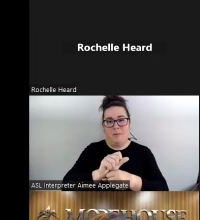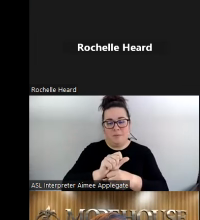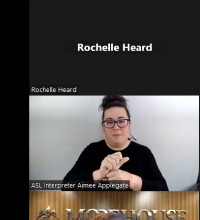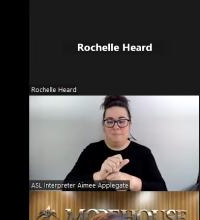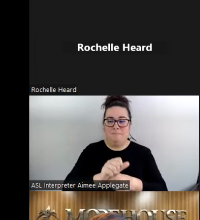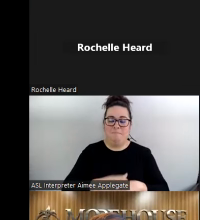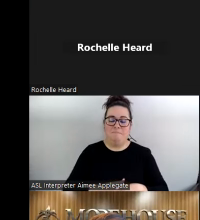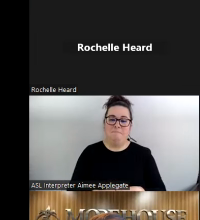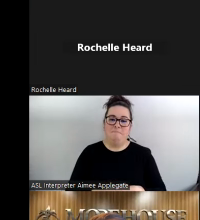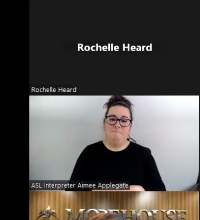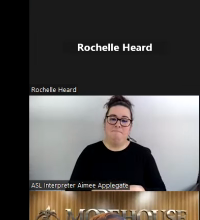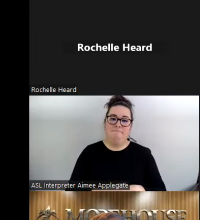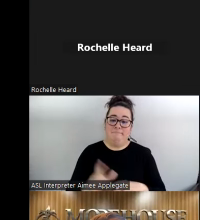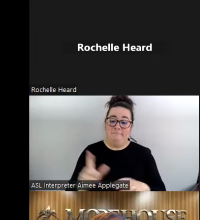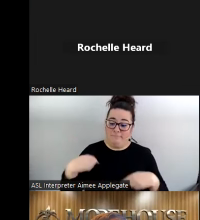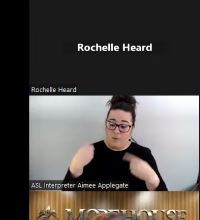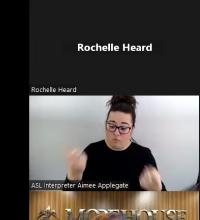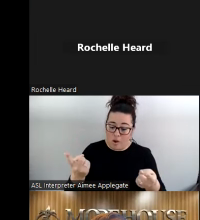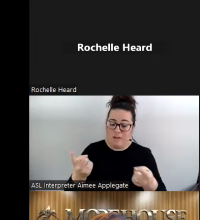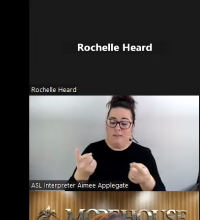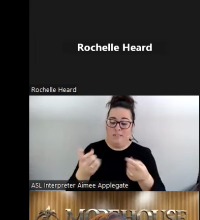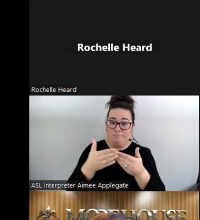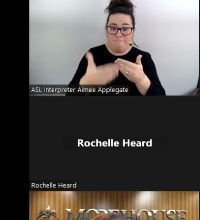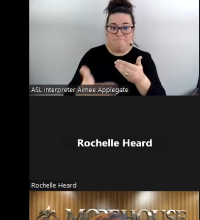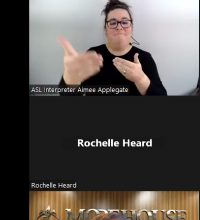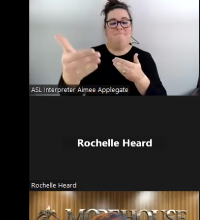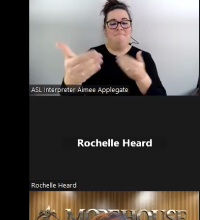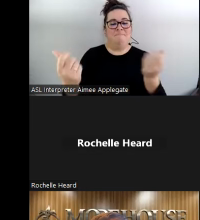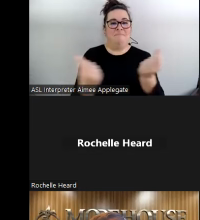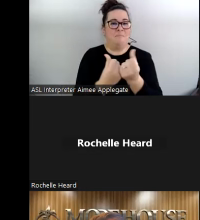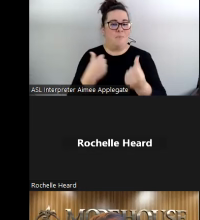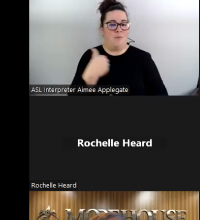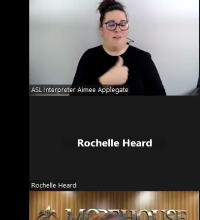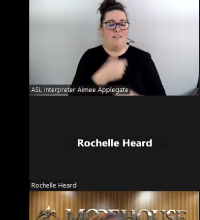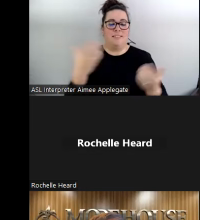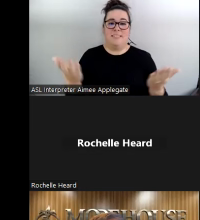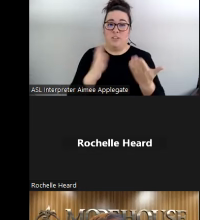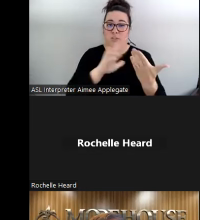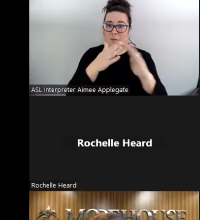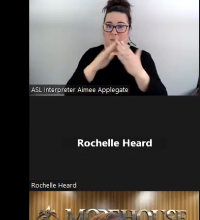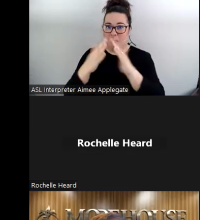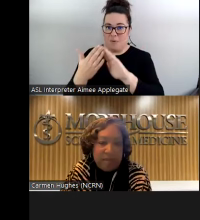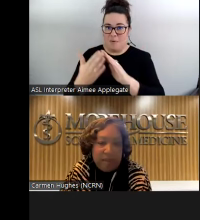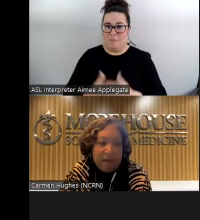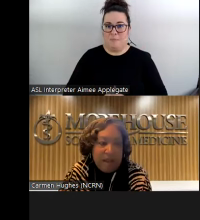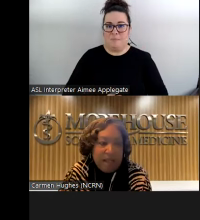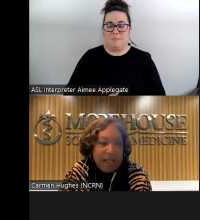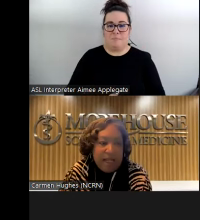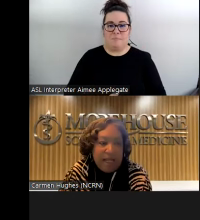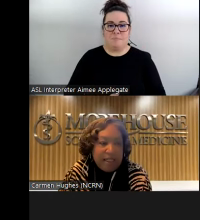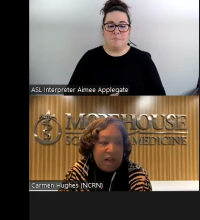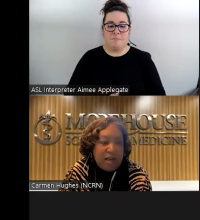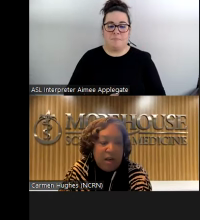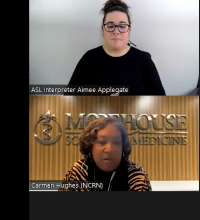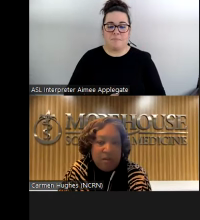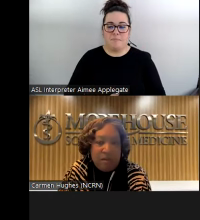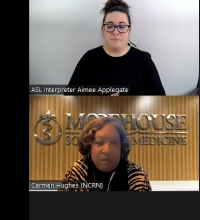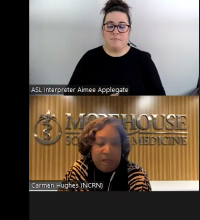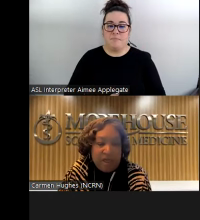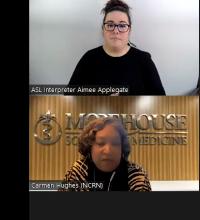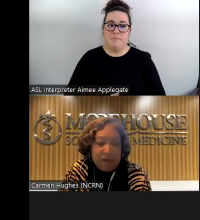done and will continue to support us and the communities that we serve in this priority population. And so I